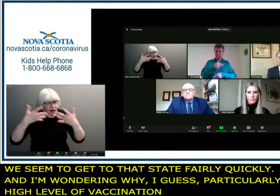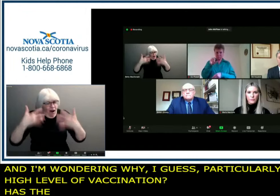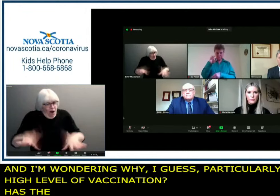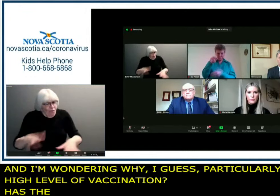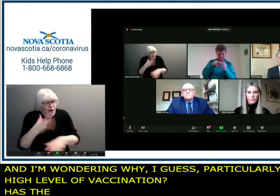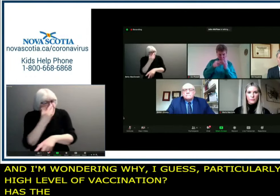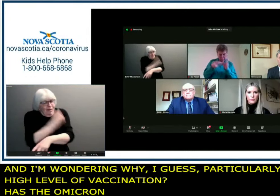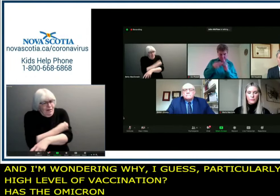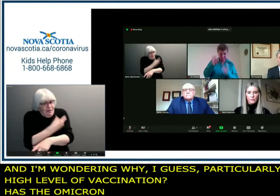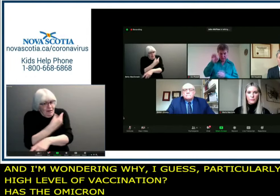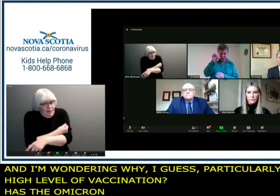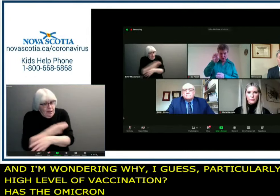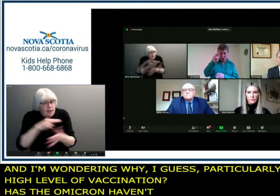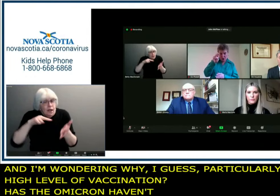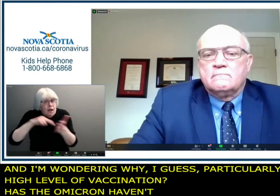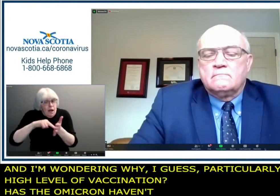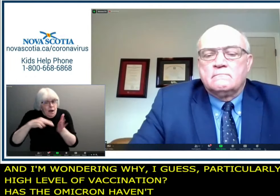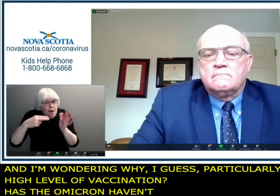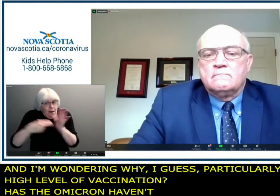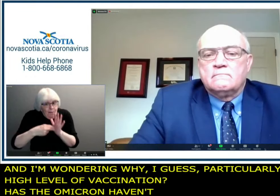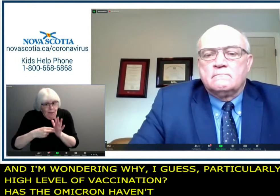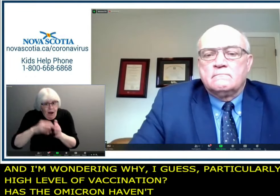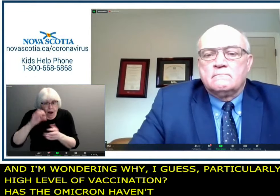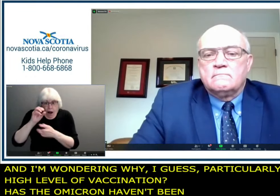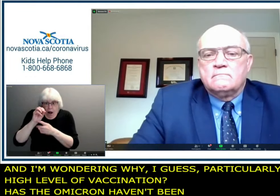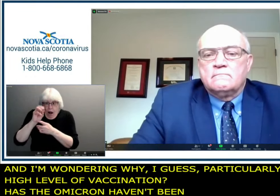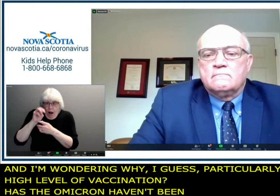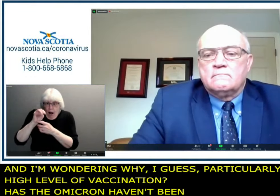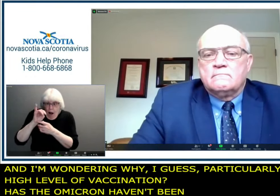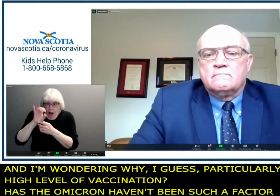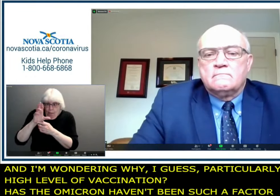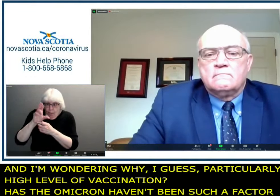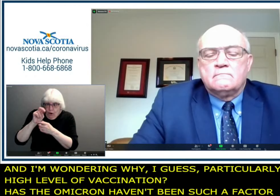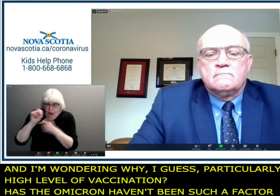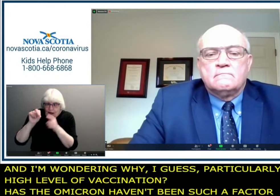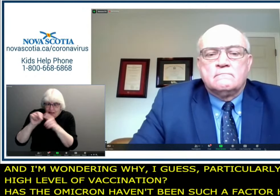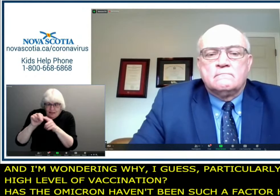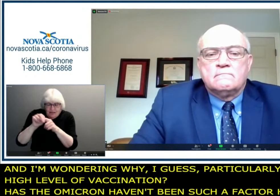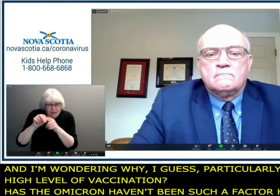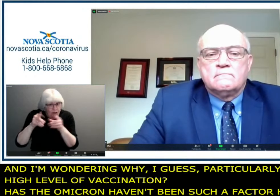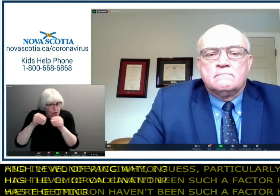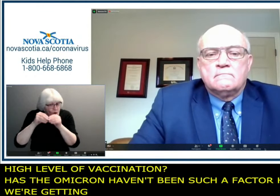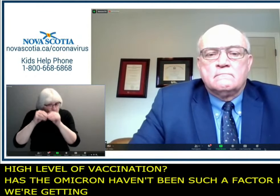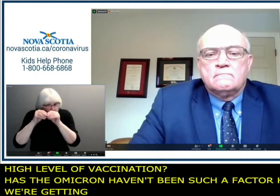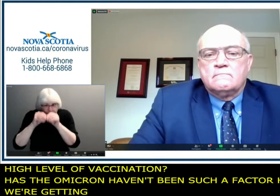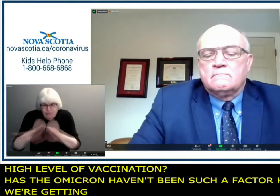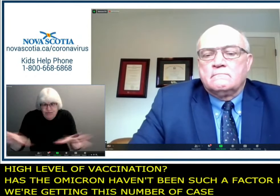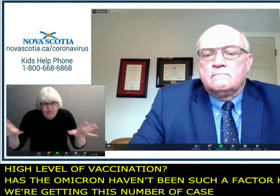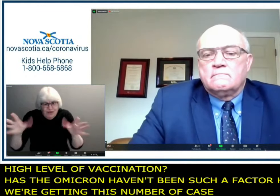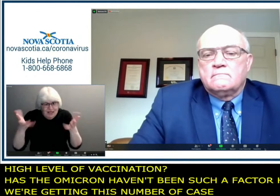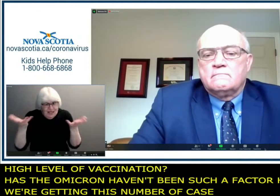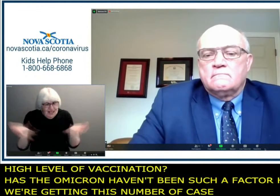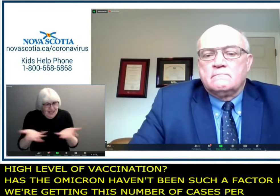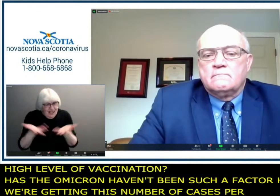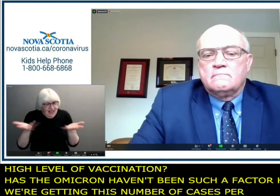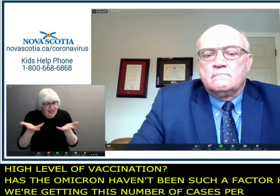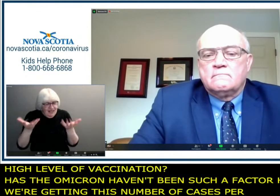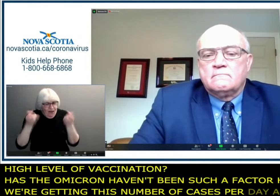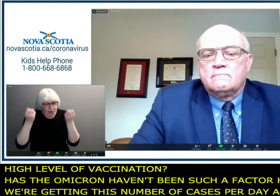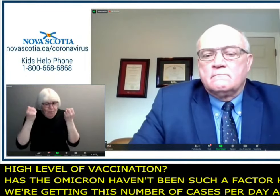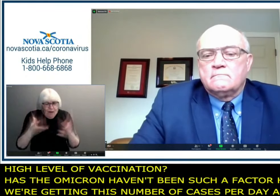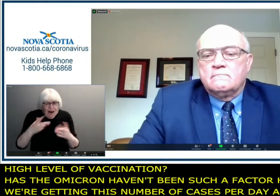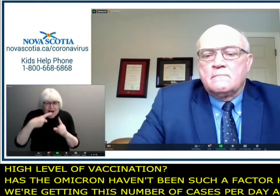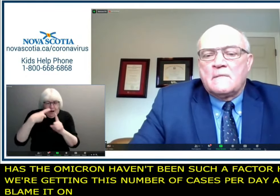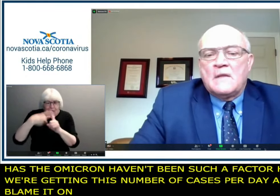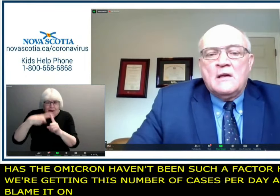variant been such a factor here that we're getting this number of cases per day? I mean, can we blame it on that